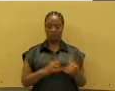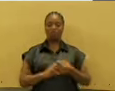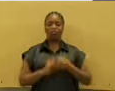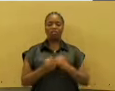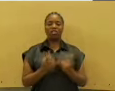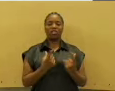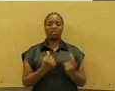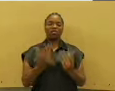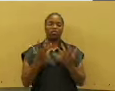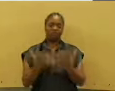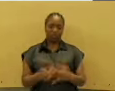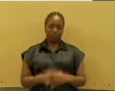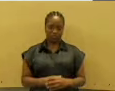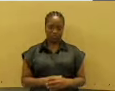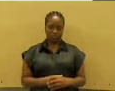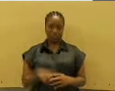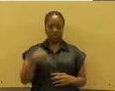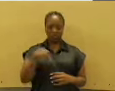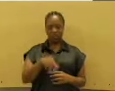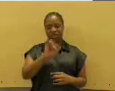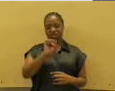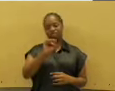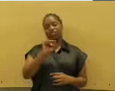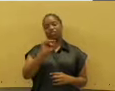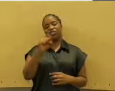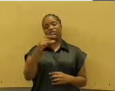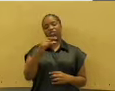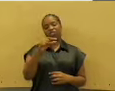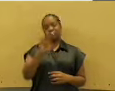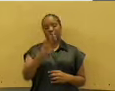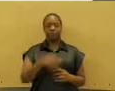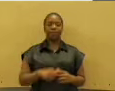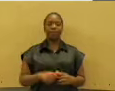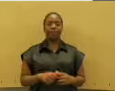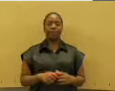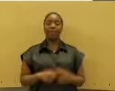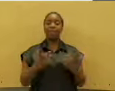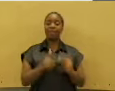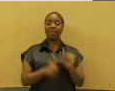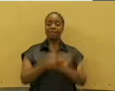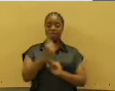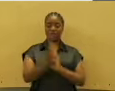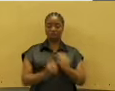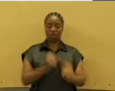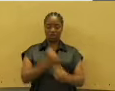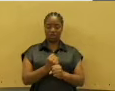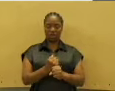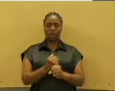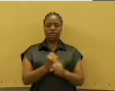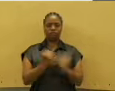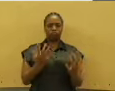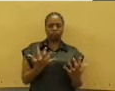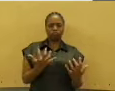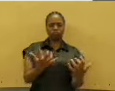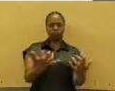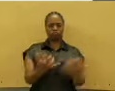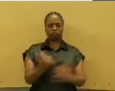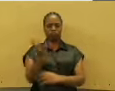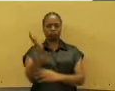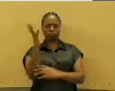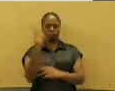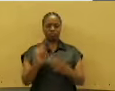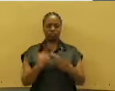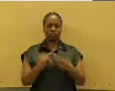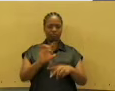Social Justice Barometer, or the SJB. So through strategies such as the first year seminars and conversations, activism